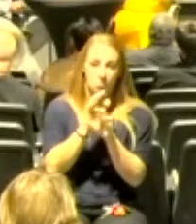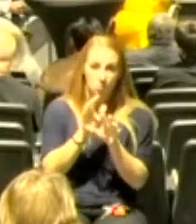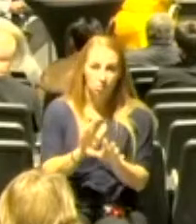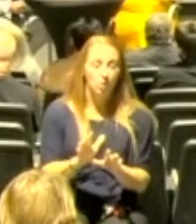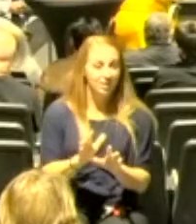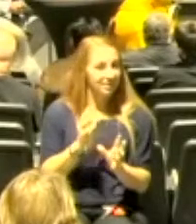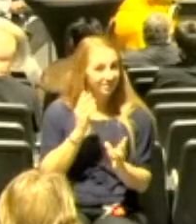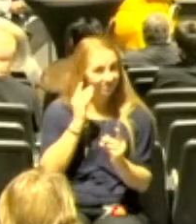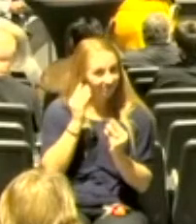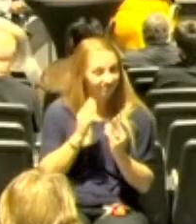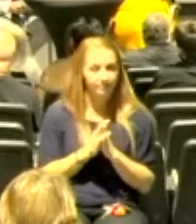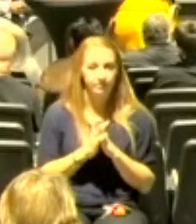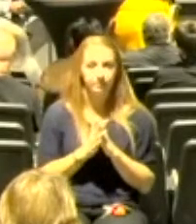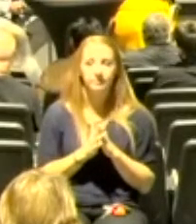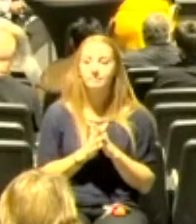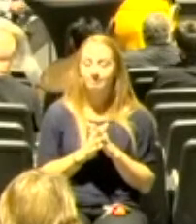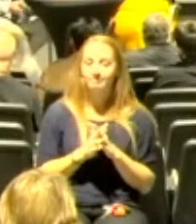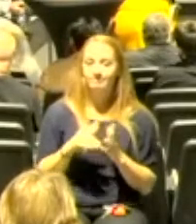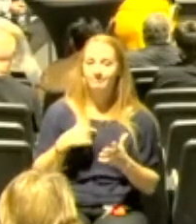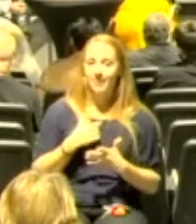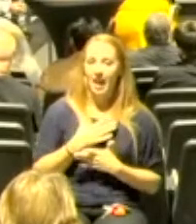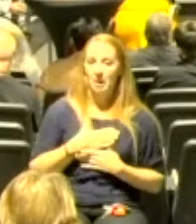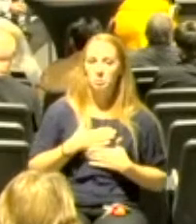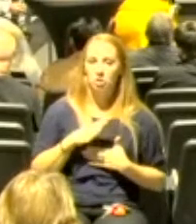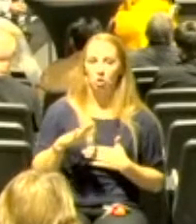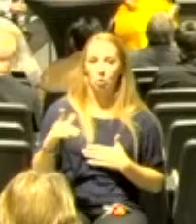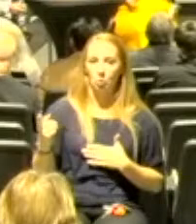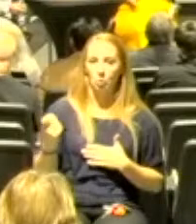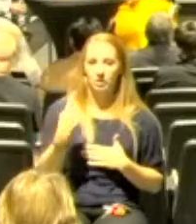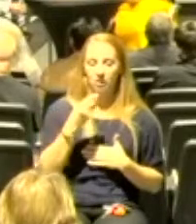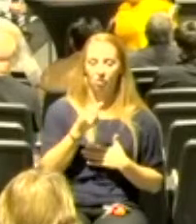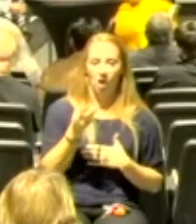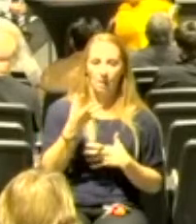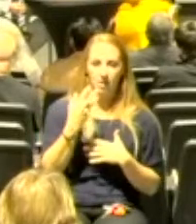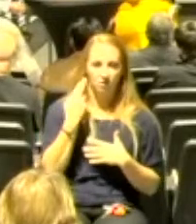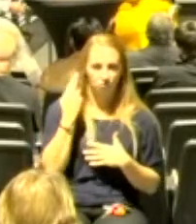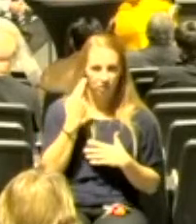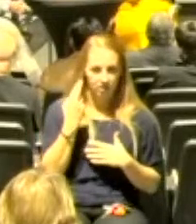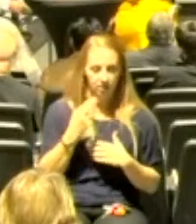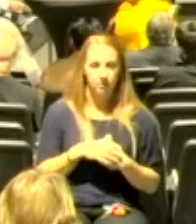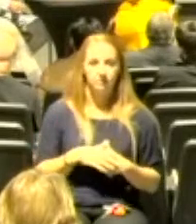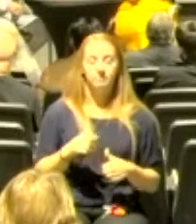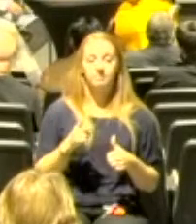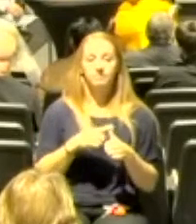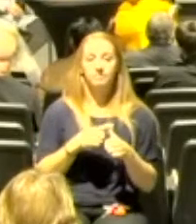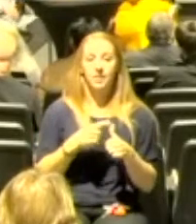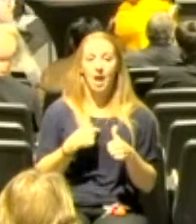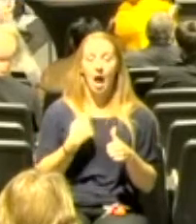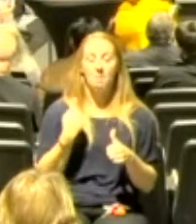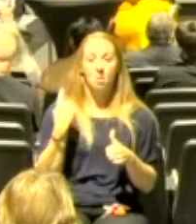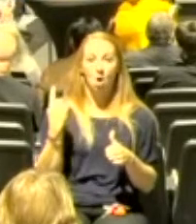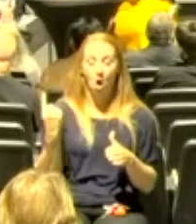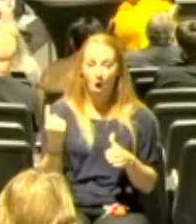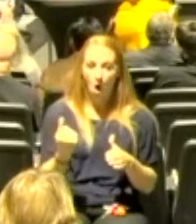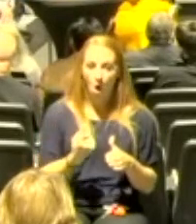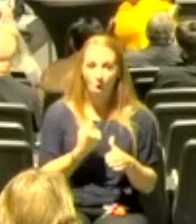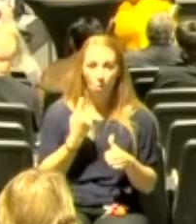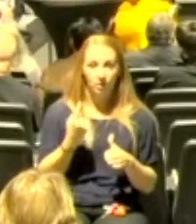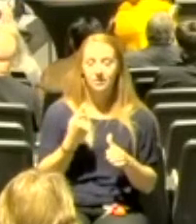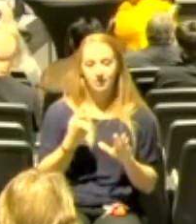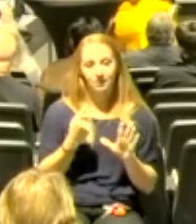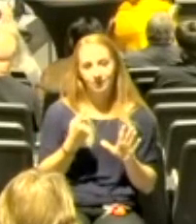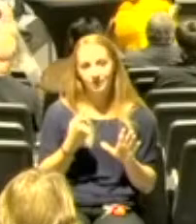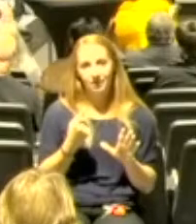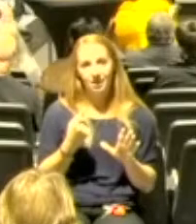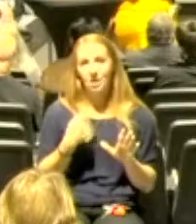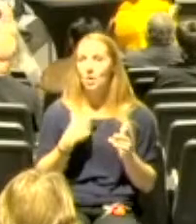here. Yeah, I appreciate that question for a couple of reasons. One is I'm always struck, and you're all gonna hear me try to do this in